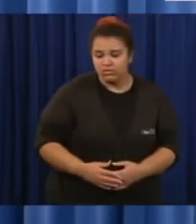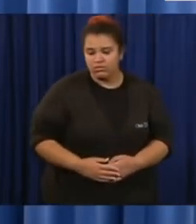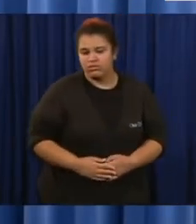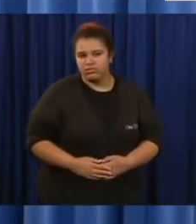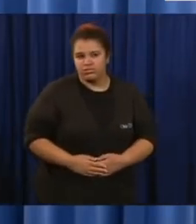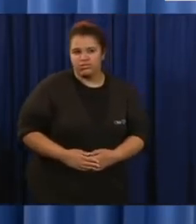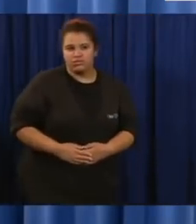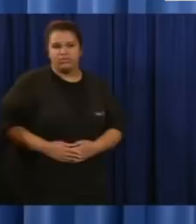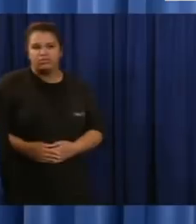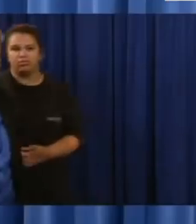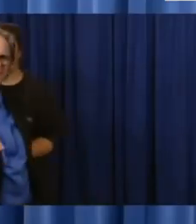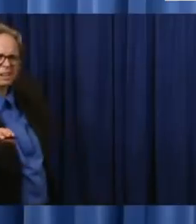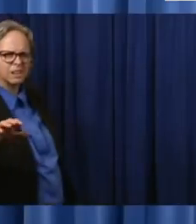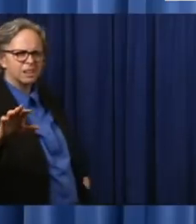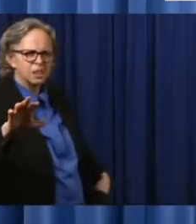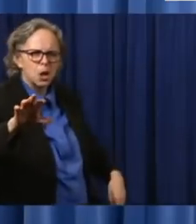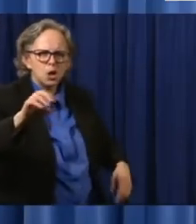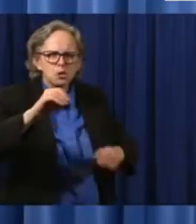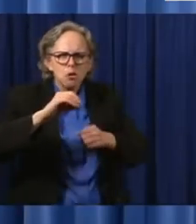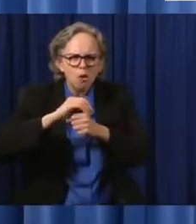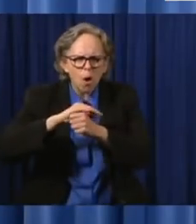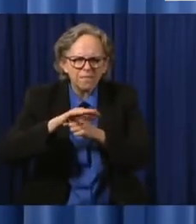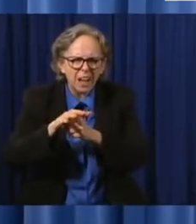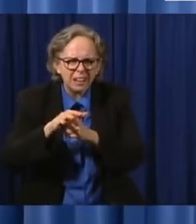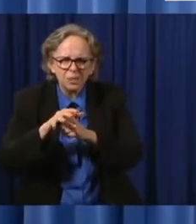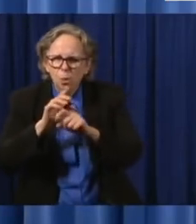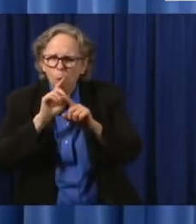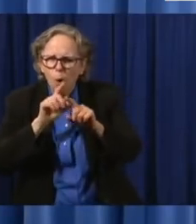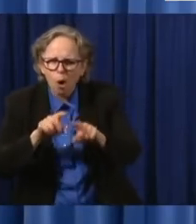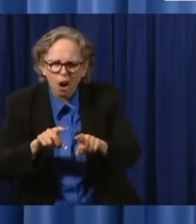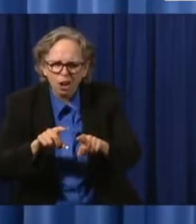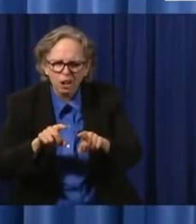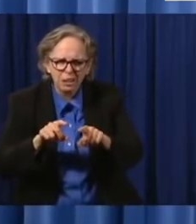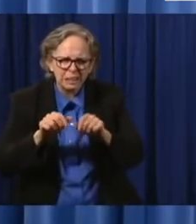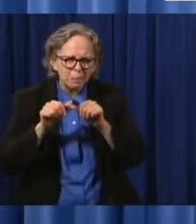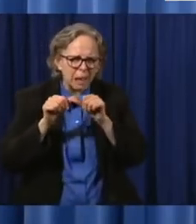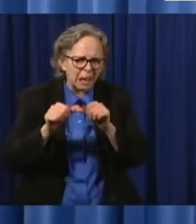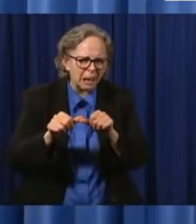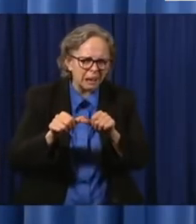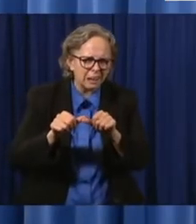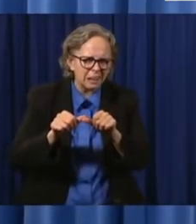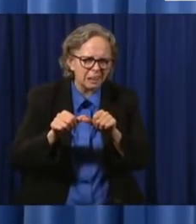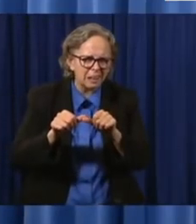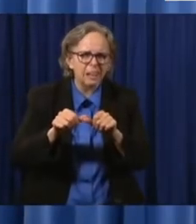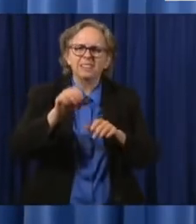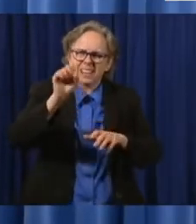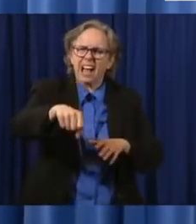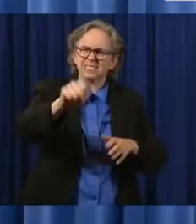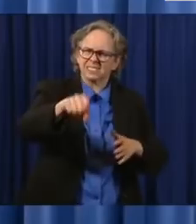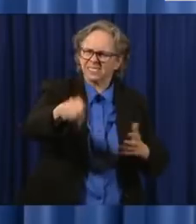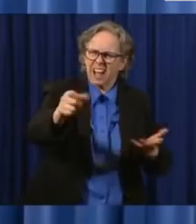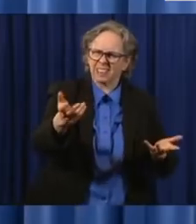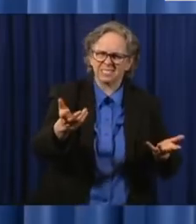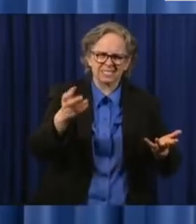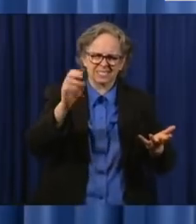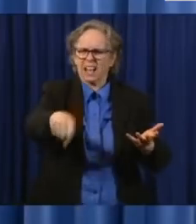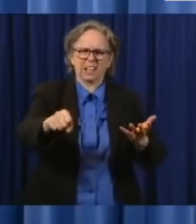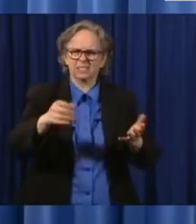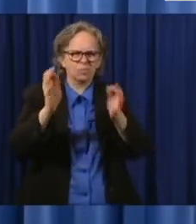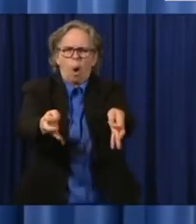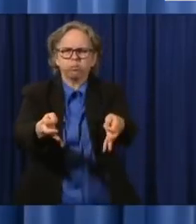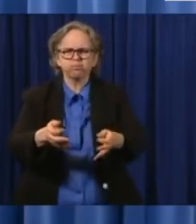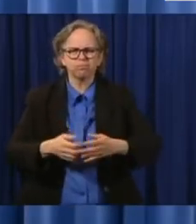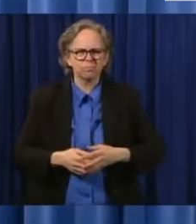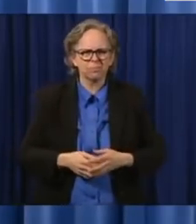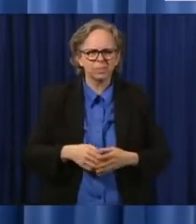Coronavirus orders remain on in effect on social business. distancing. Absolutely. Okay. Absolutely. And